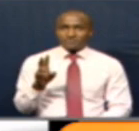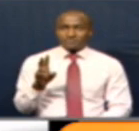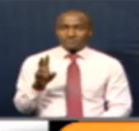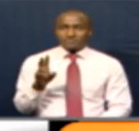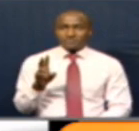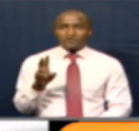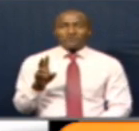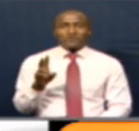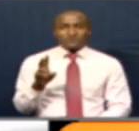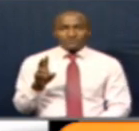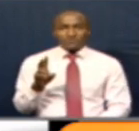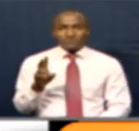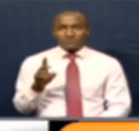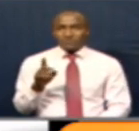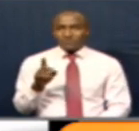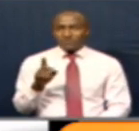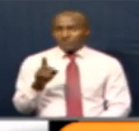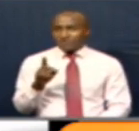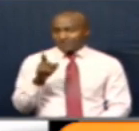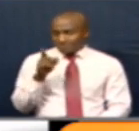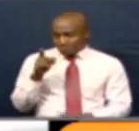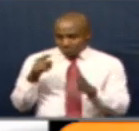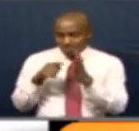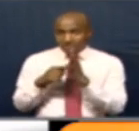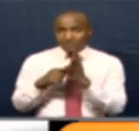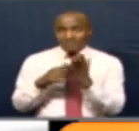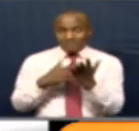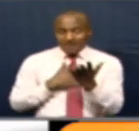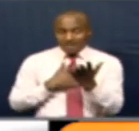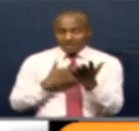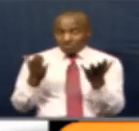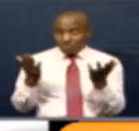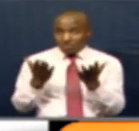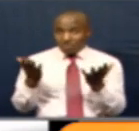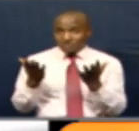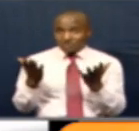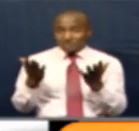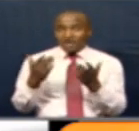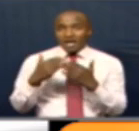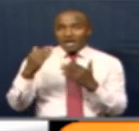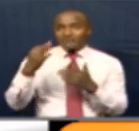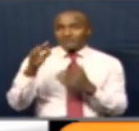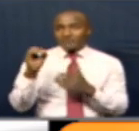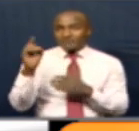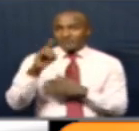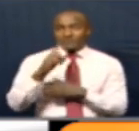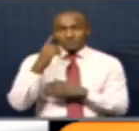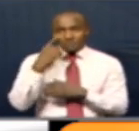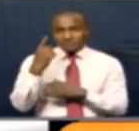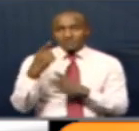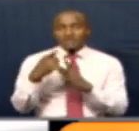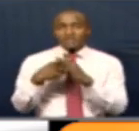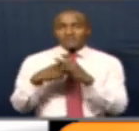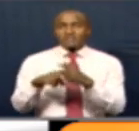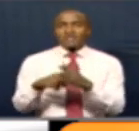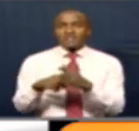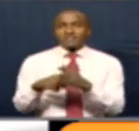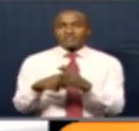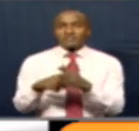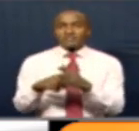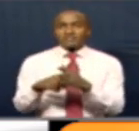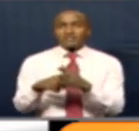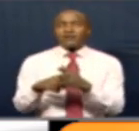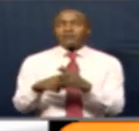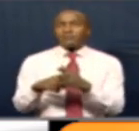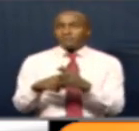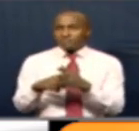window dressing here, and that's the point I'm trying to get to you. In 30 days, you will see plans having kicked off. You're not going to see anything complete